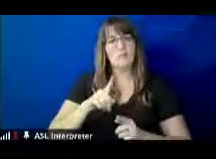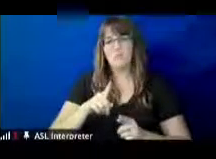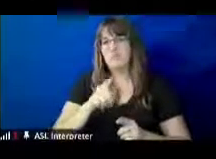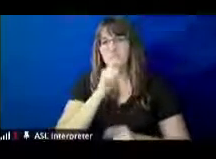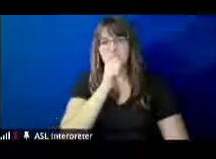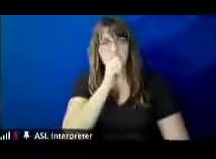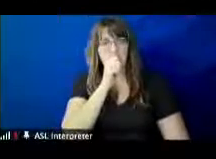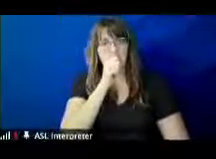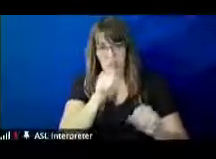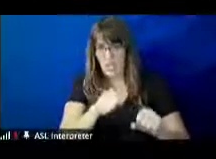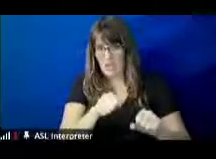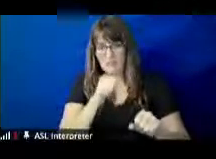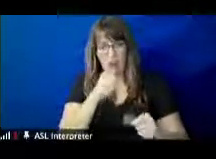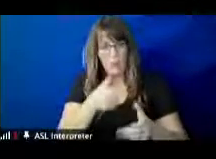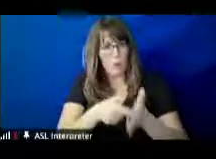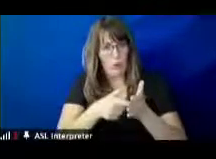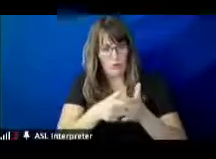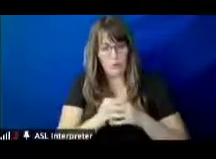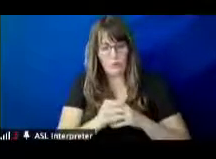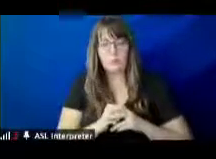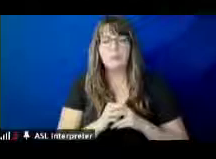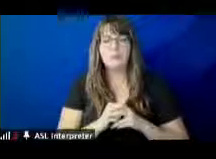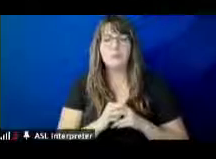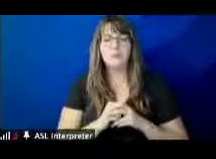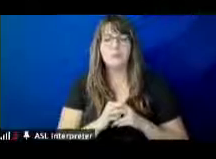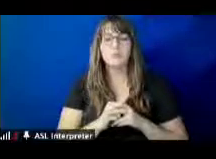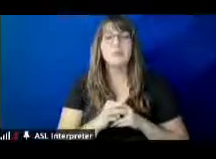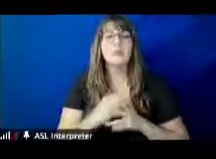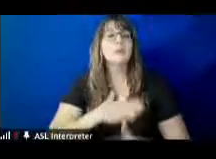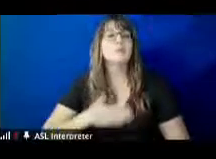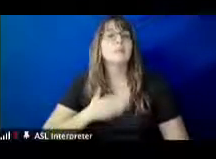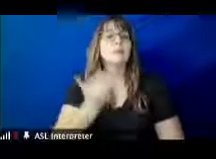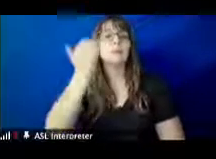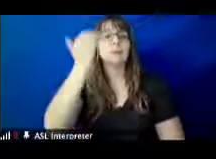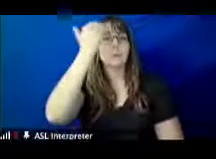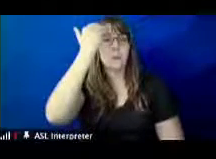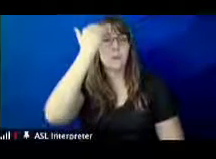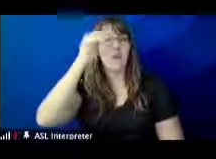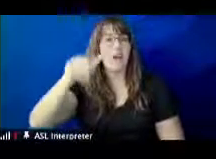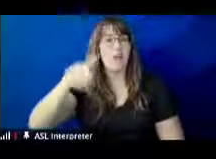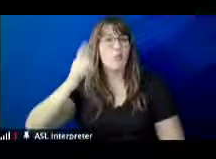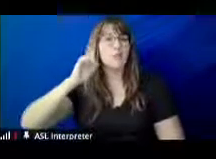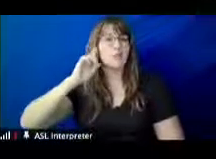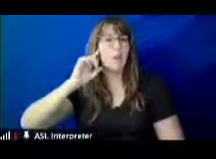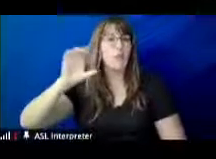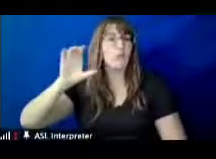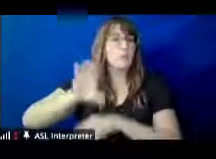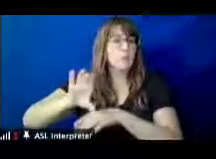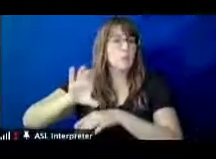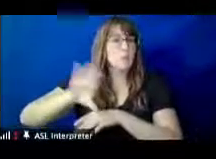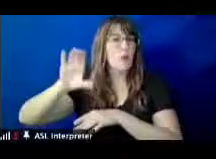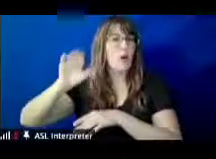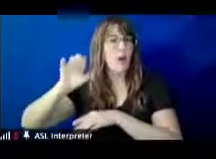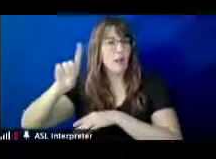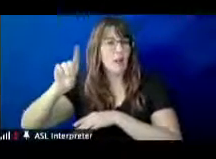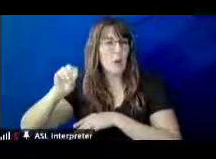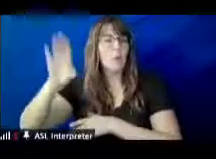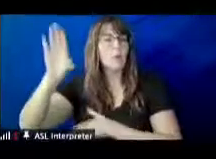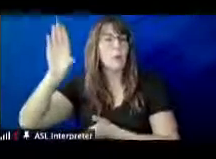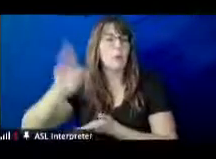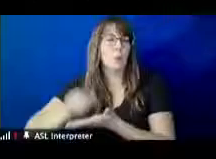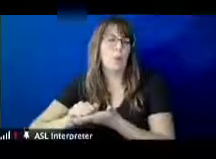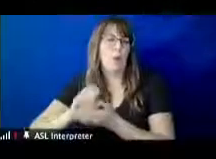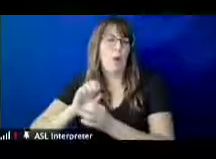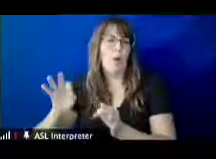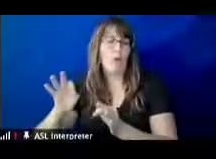provide your name to give public comment. Please make sure to mute your computer or live stream audio to prevent any feedback or